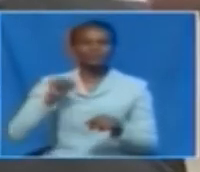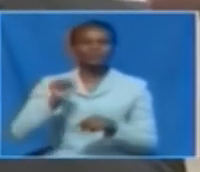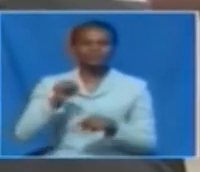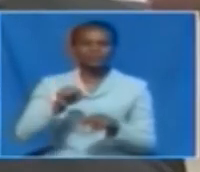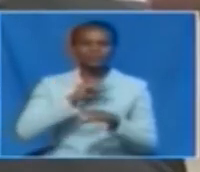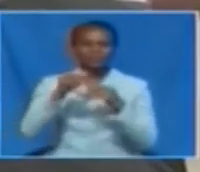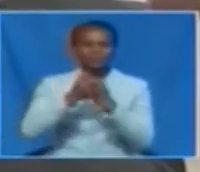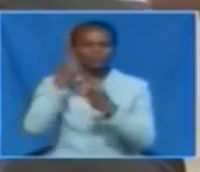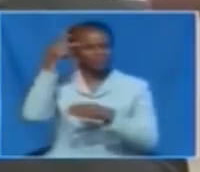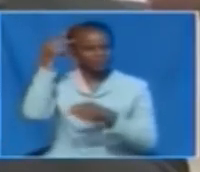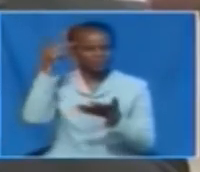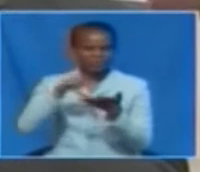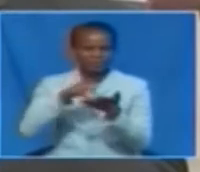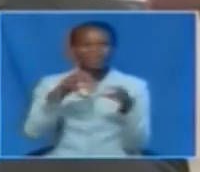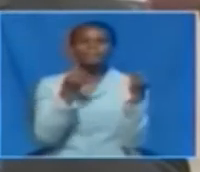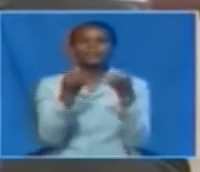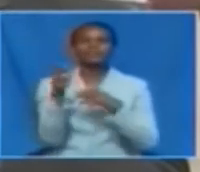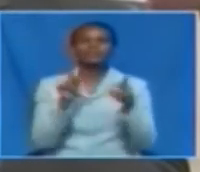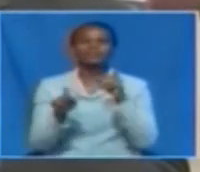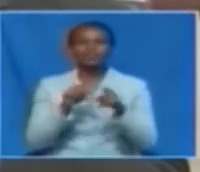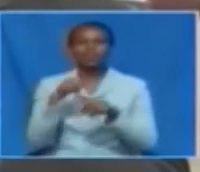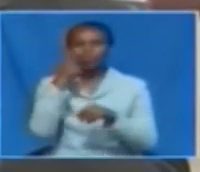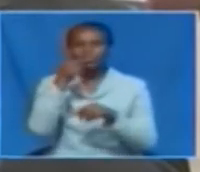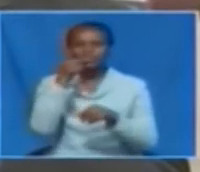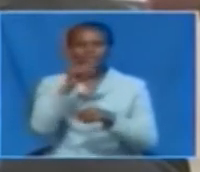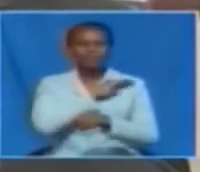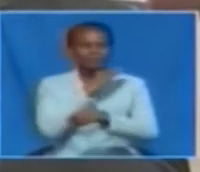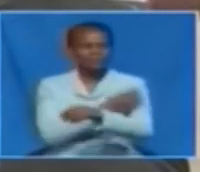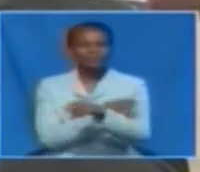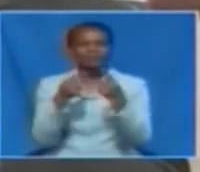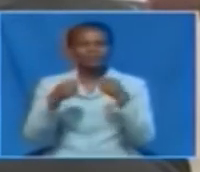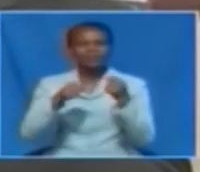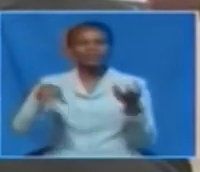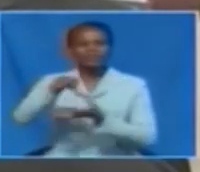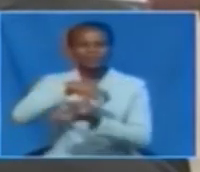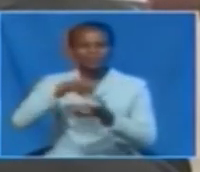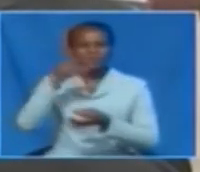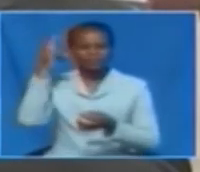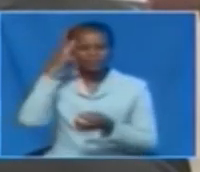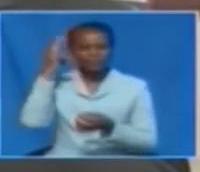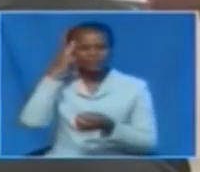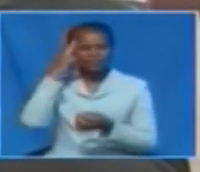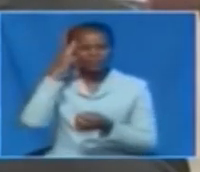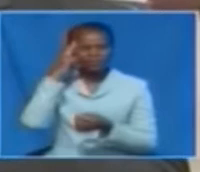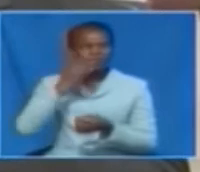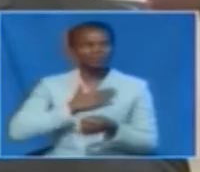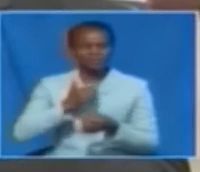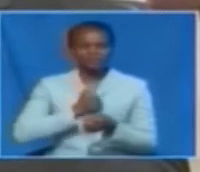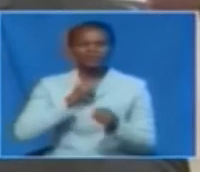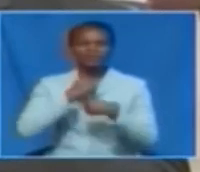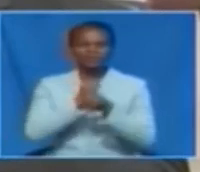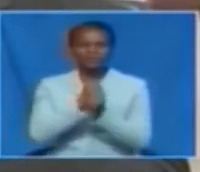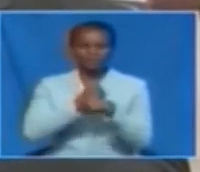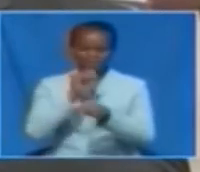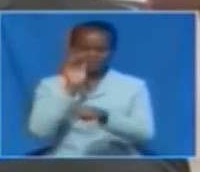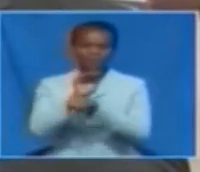this political party, many people so-called powerful, have tried to manipulate it. Remember, Grevazio, I made a statement when I became president